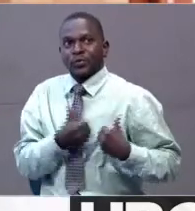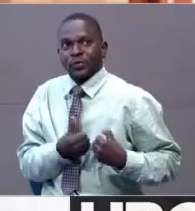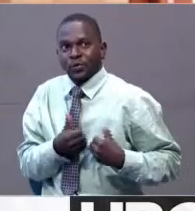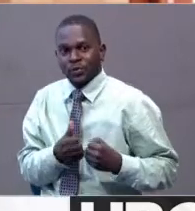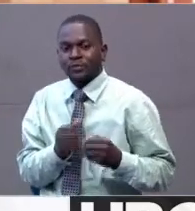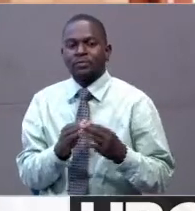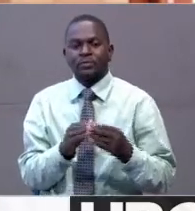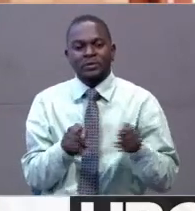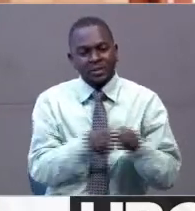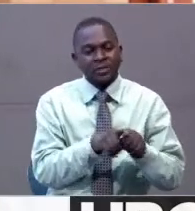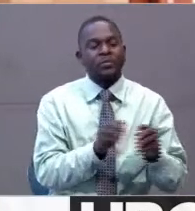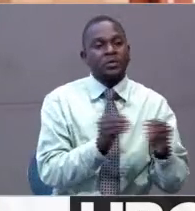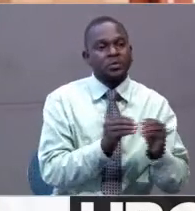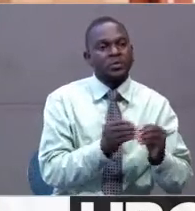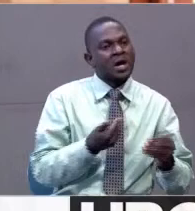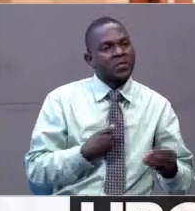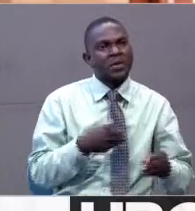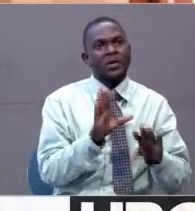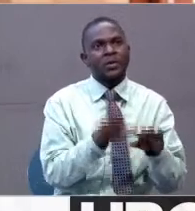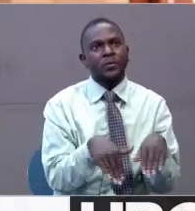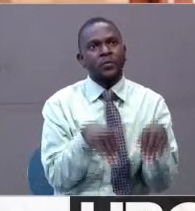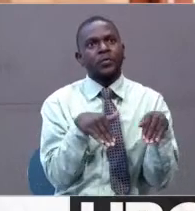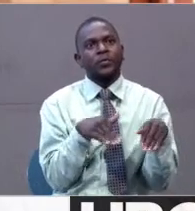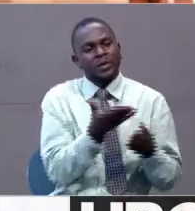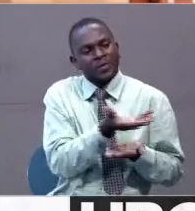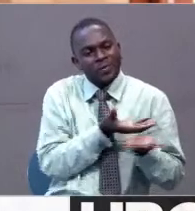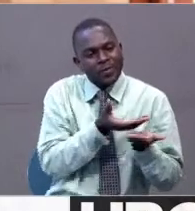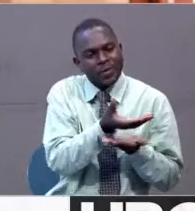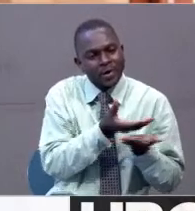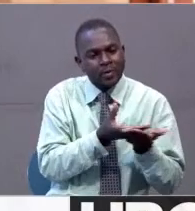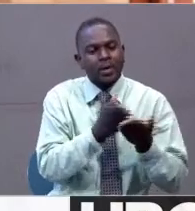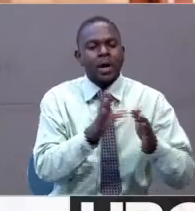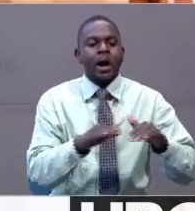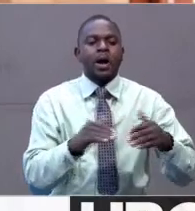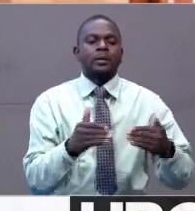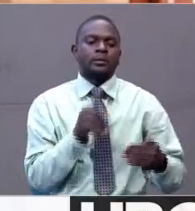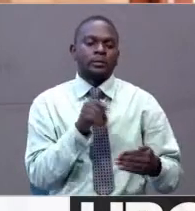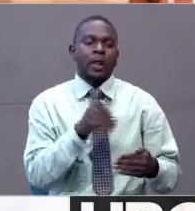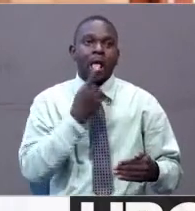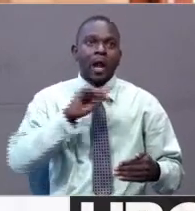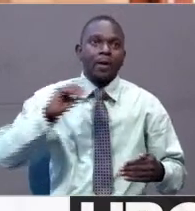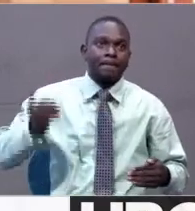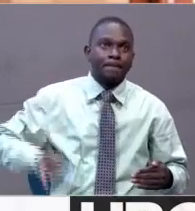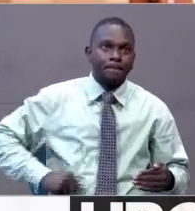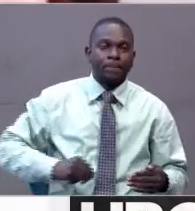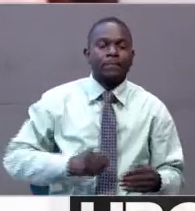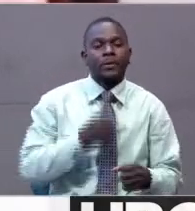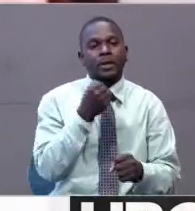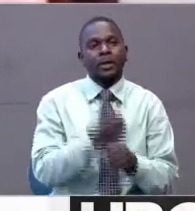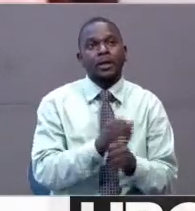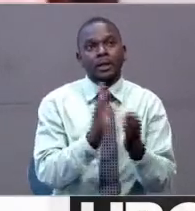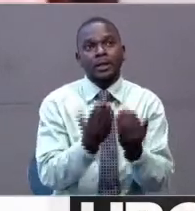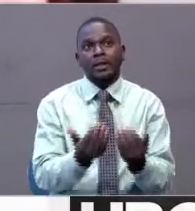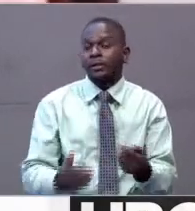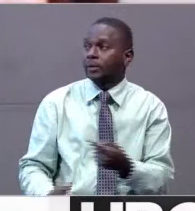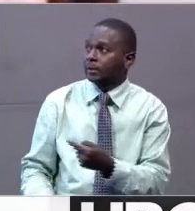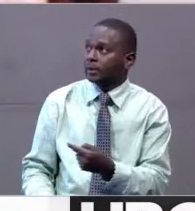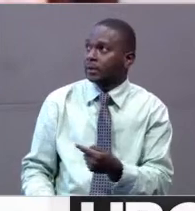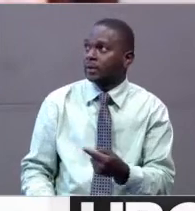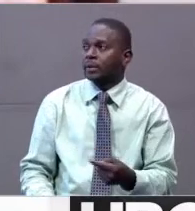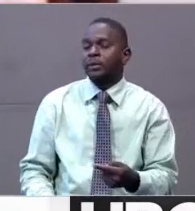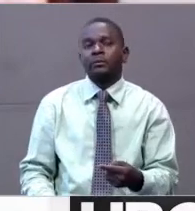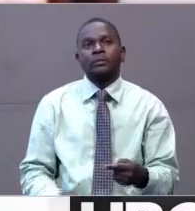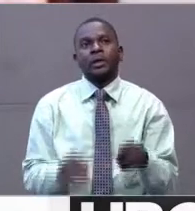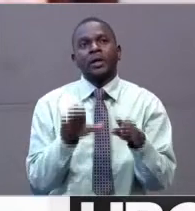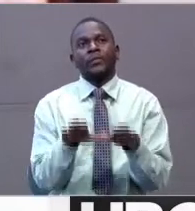For the boys, they have nothing to do apart from discussing how to convince a girl child. We are having a very